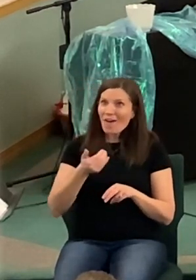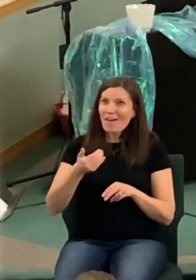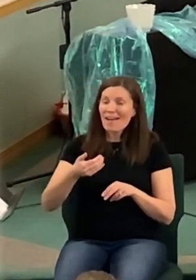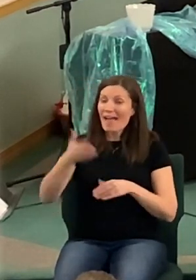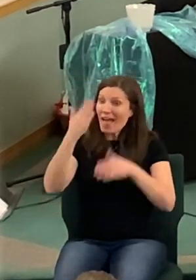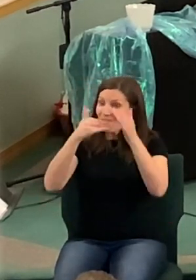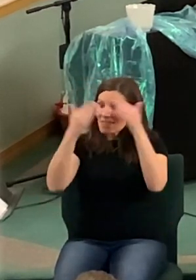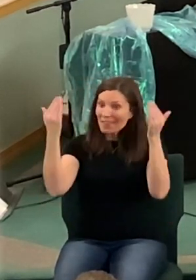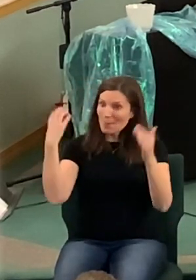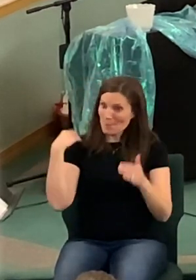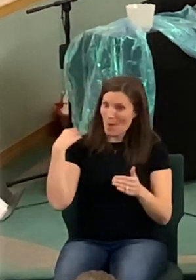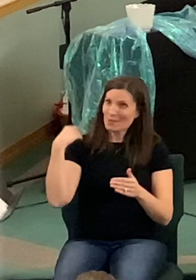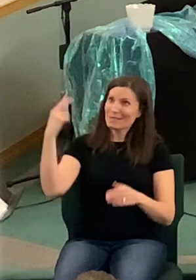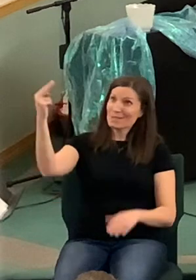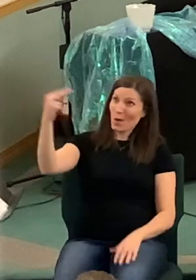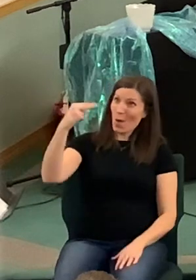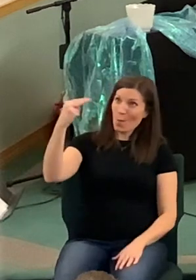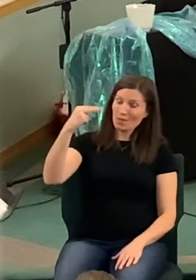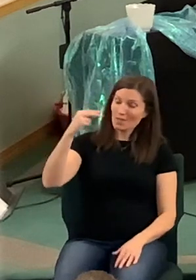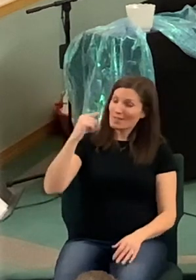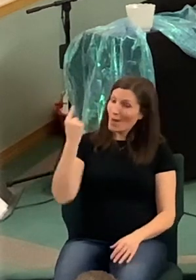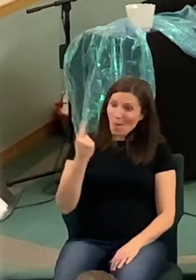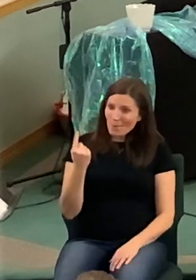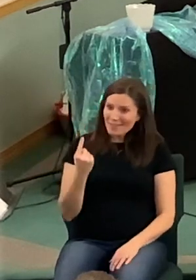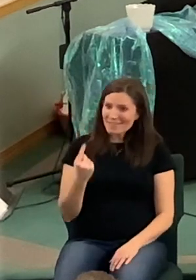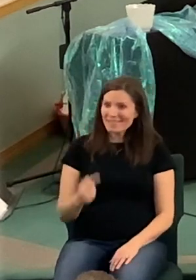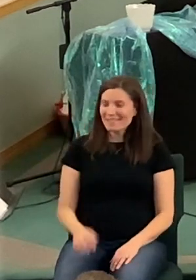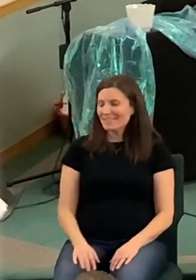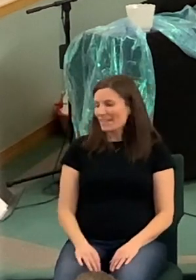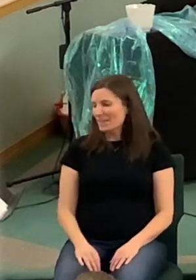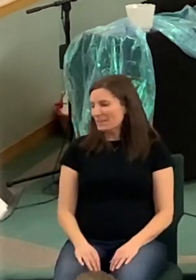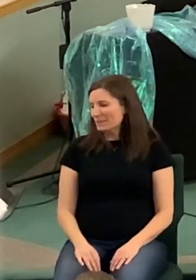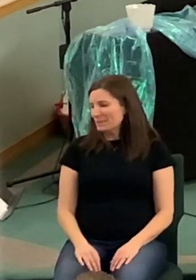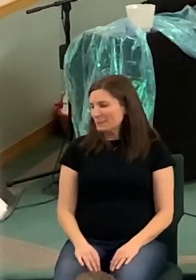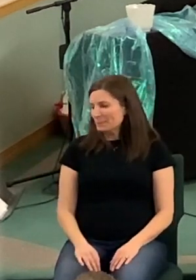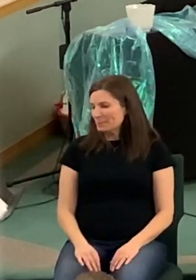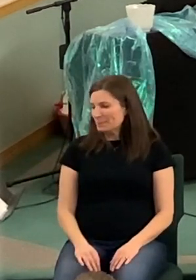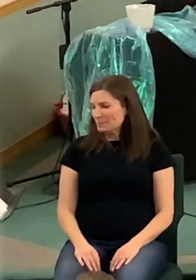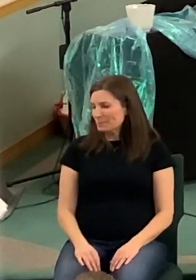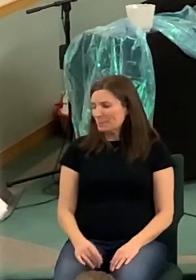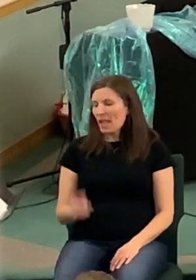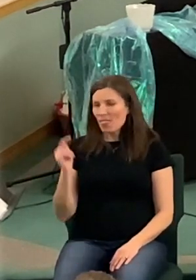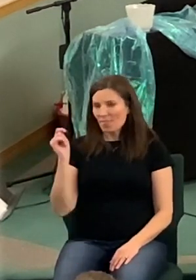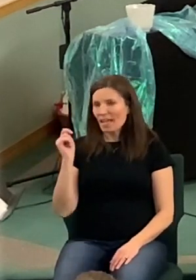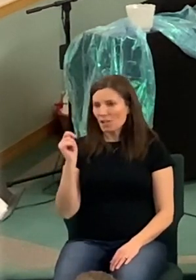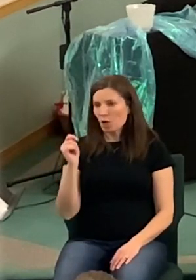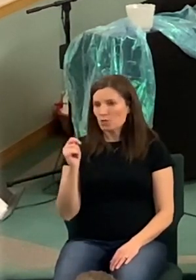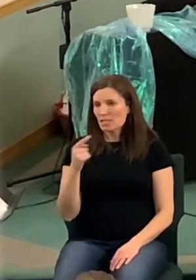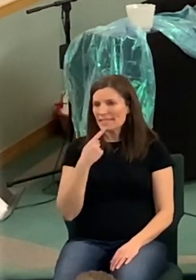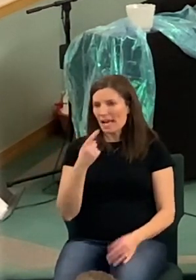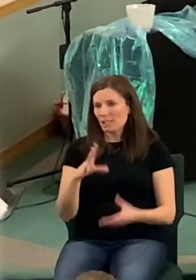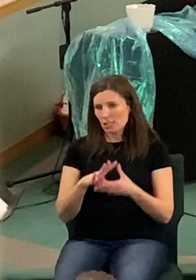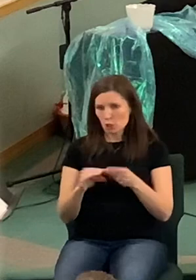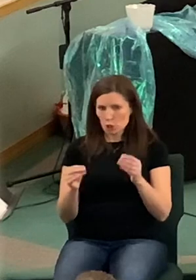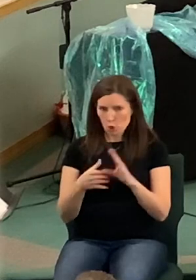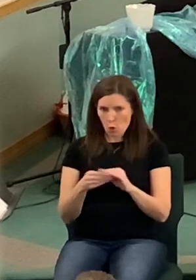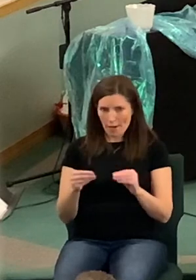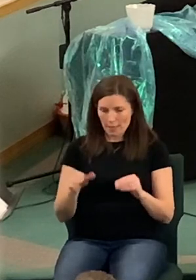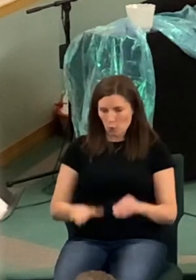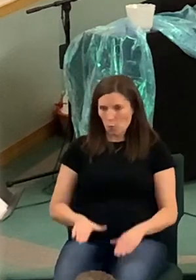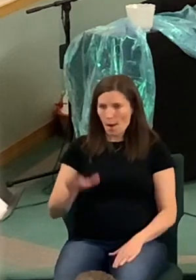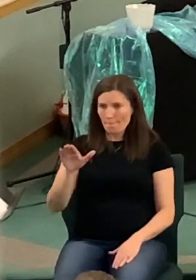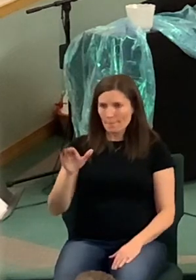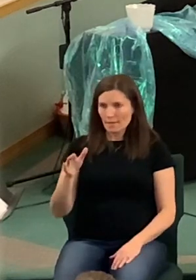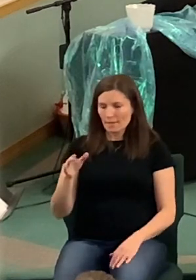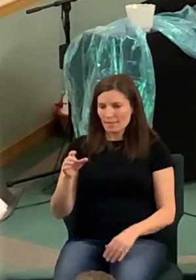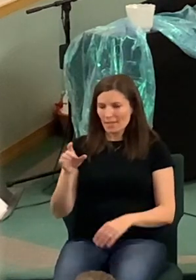boss. Harry Ironside tells a story He grew up in the early 1900s where you would